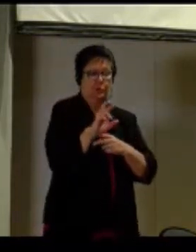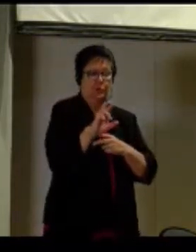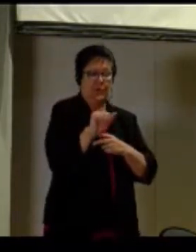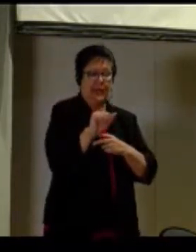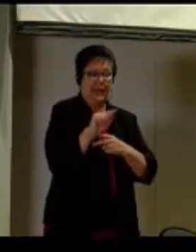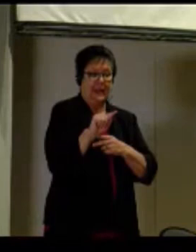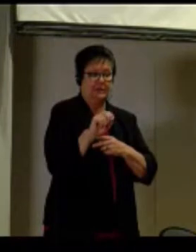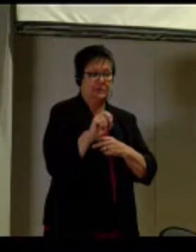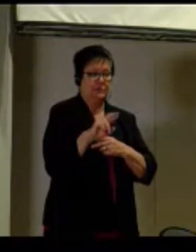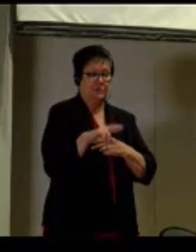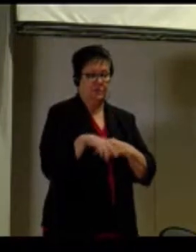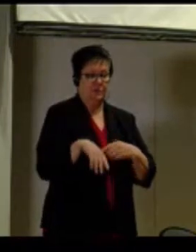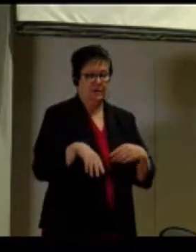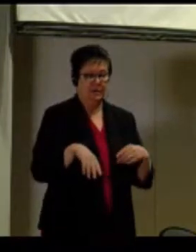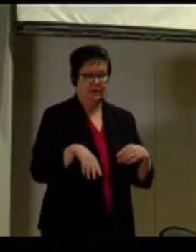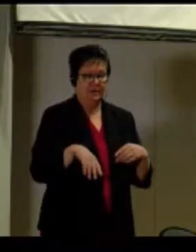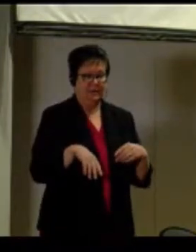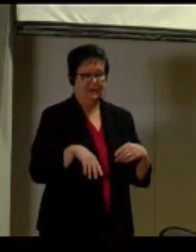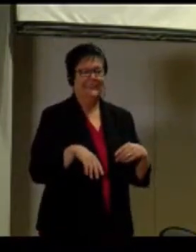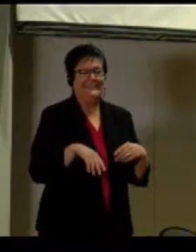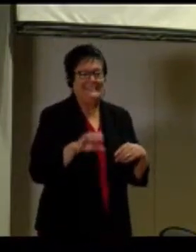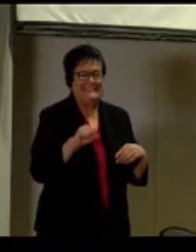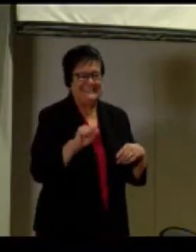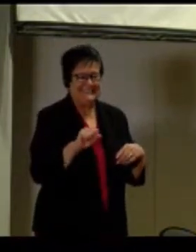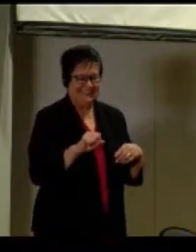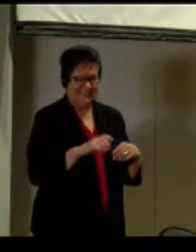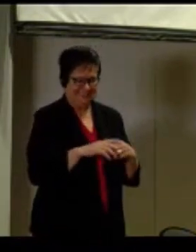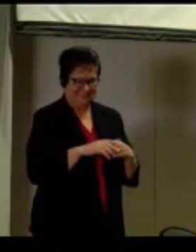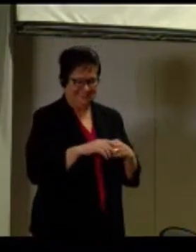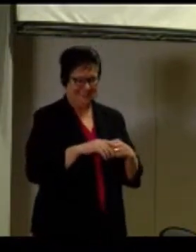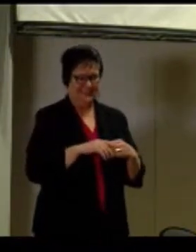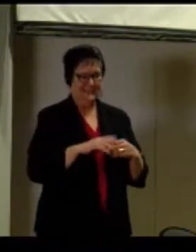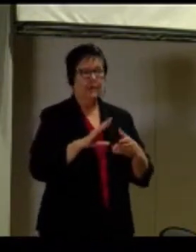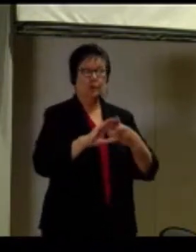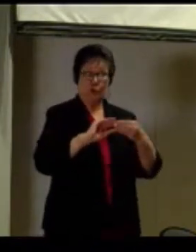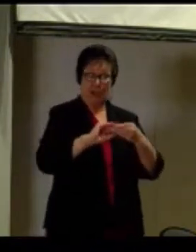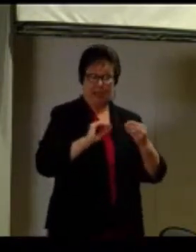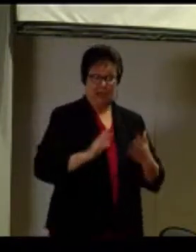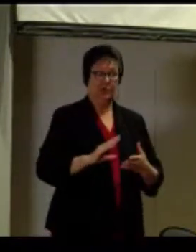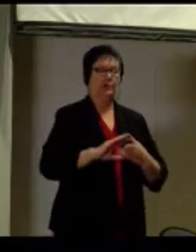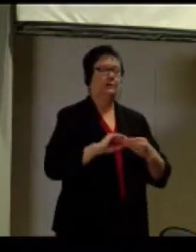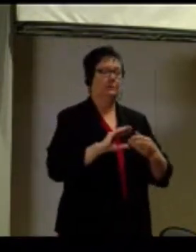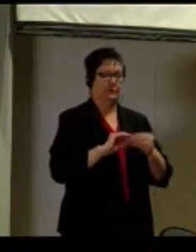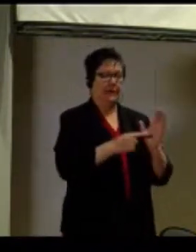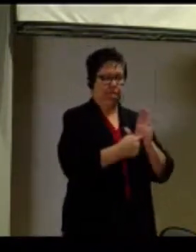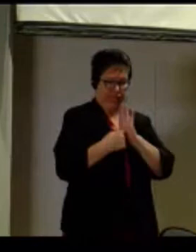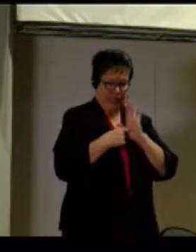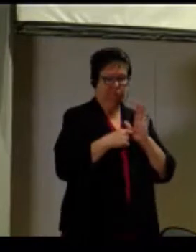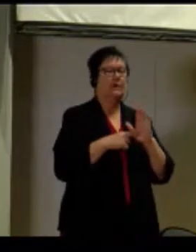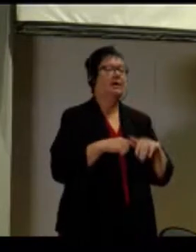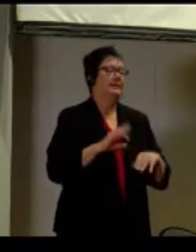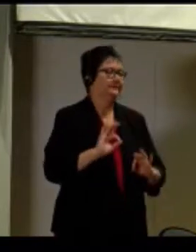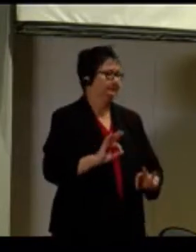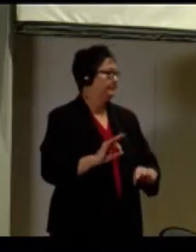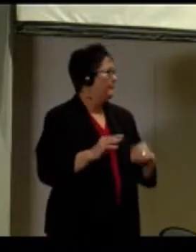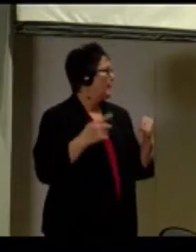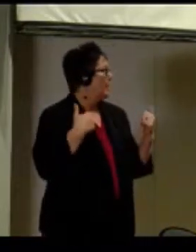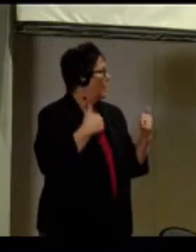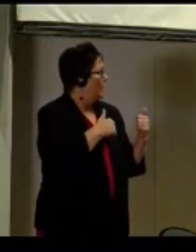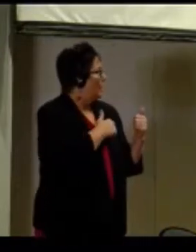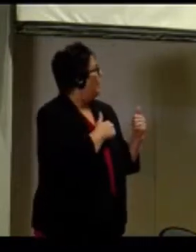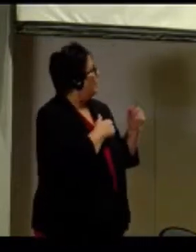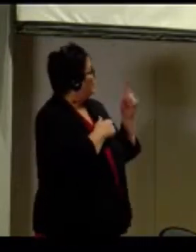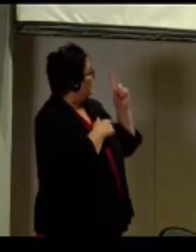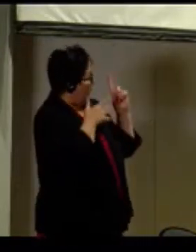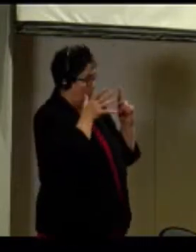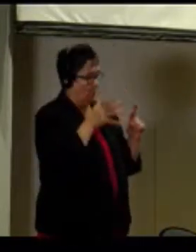actually going to redo the entire museum, from the outside stone to the mechanicals to all 24 exhibitions within the